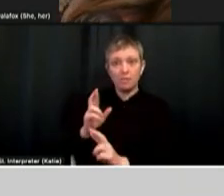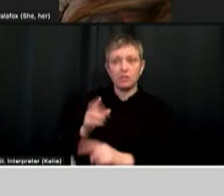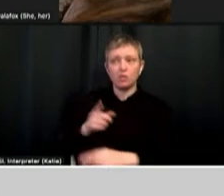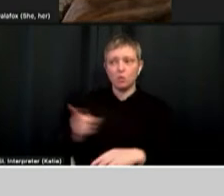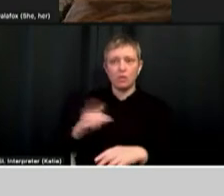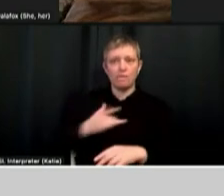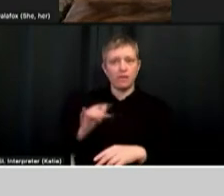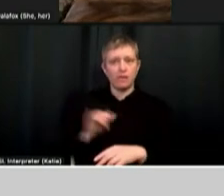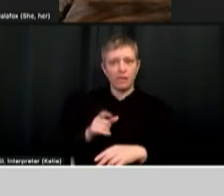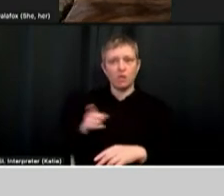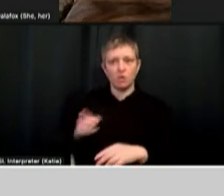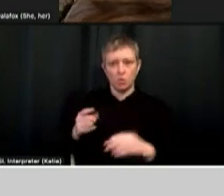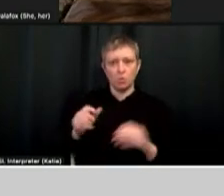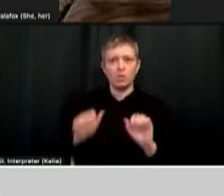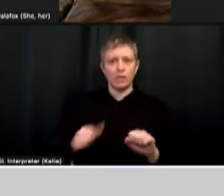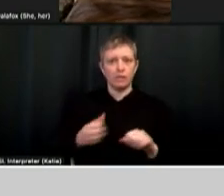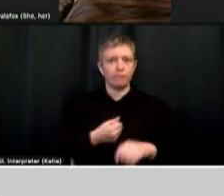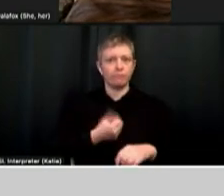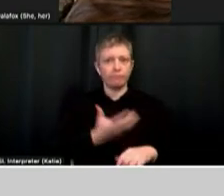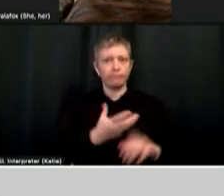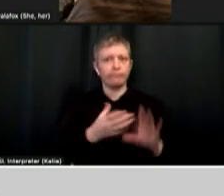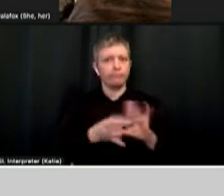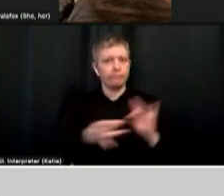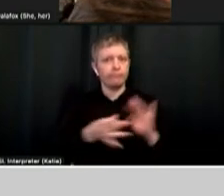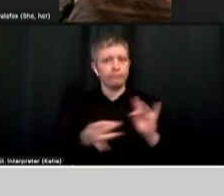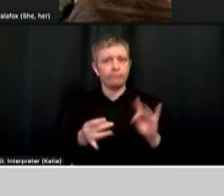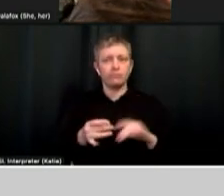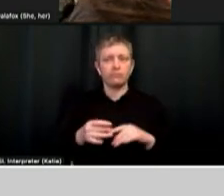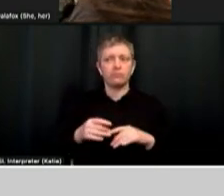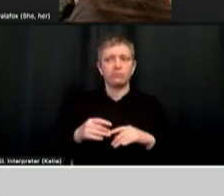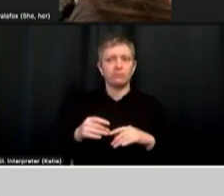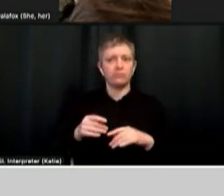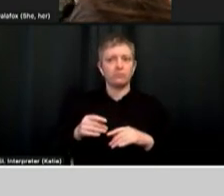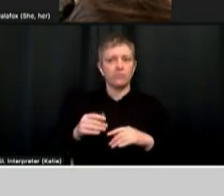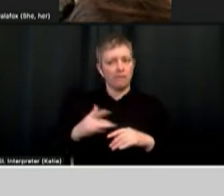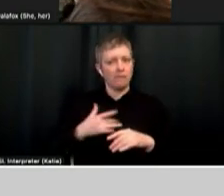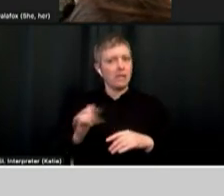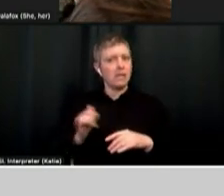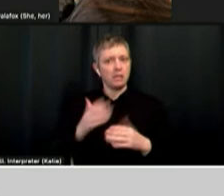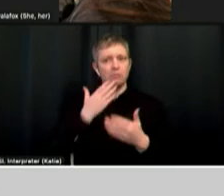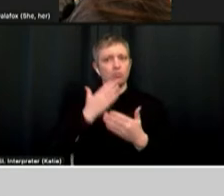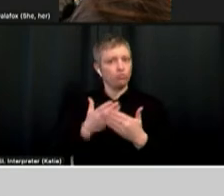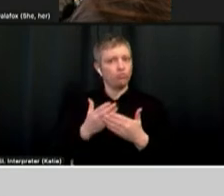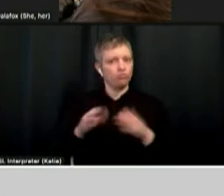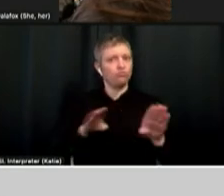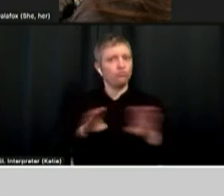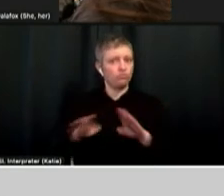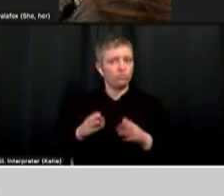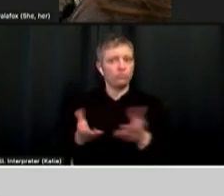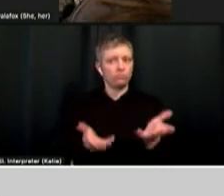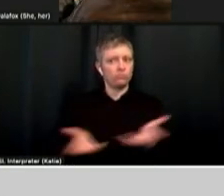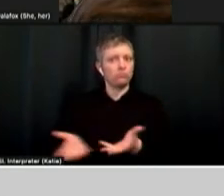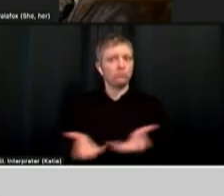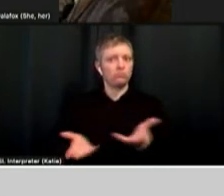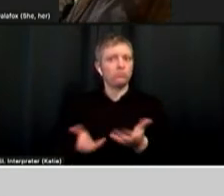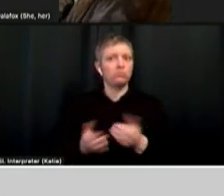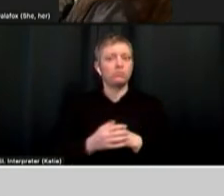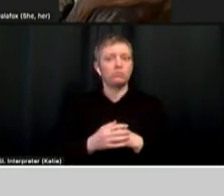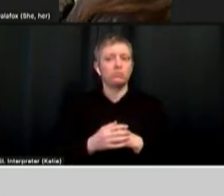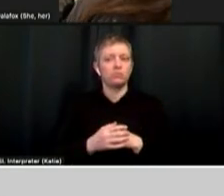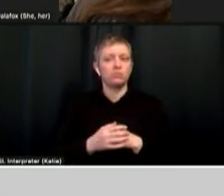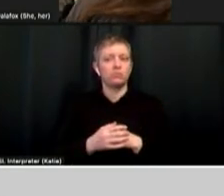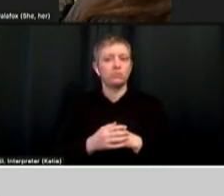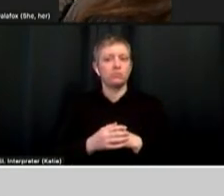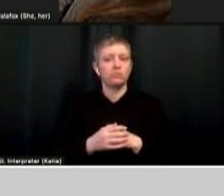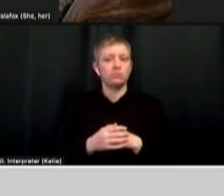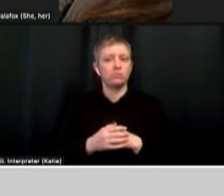well? You know, I think that's just so important. And I think if more Portlanders and Portland community members understood those concepts,